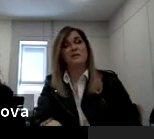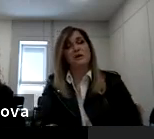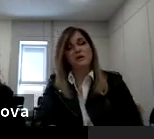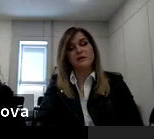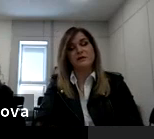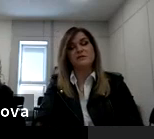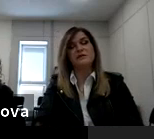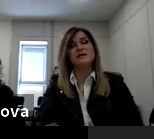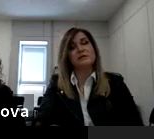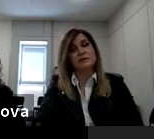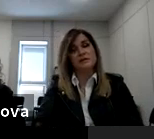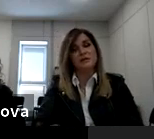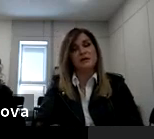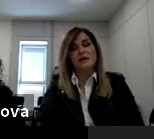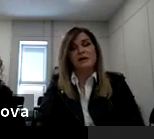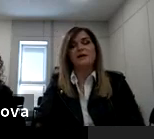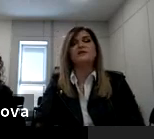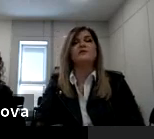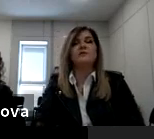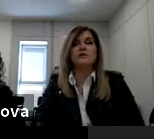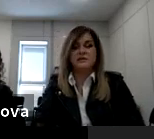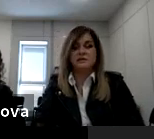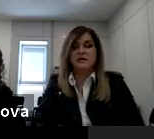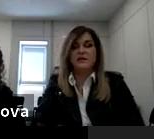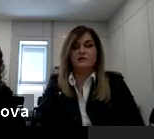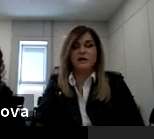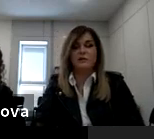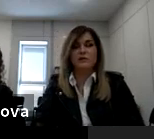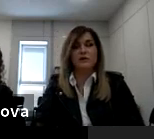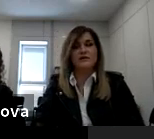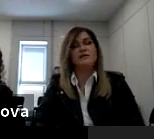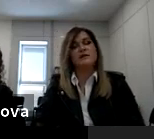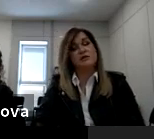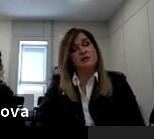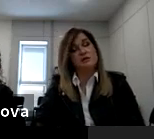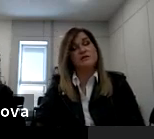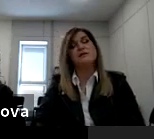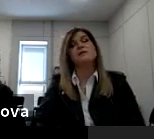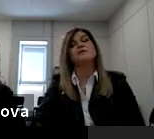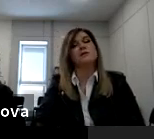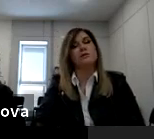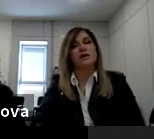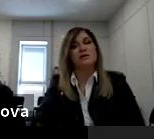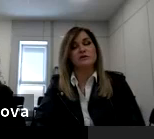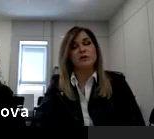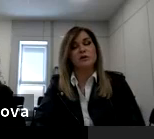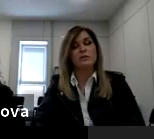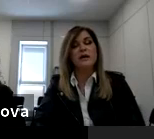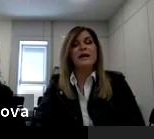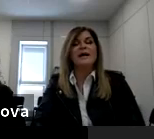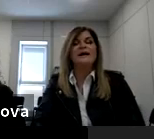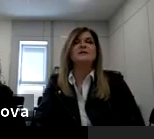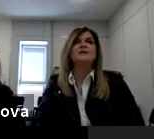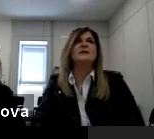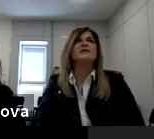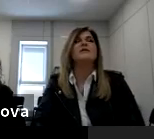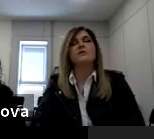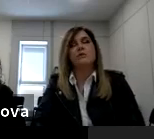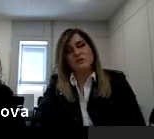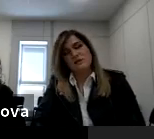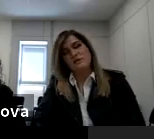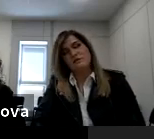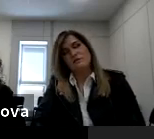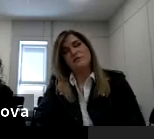in our work because of this quarantine. And of course, many of our workers and engineers, they are totally working from home. And